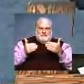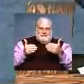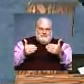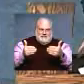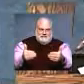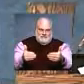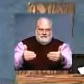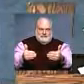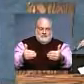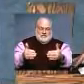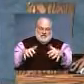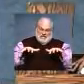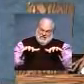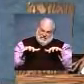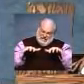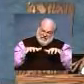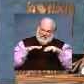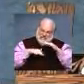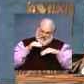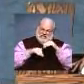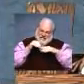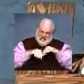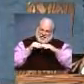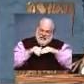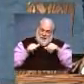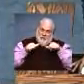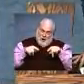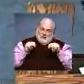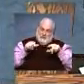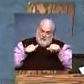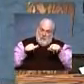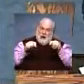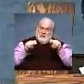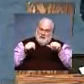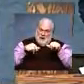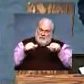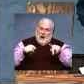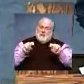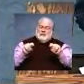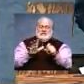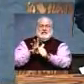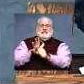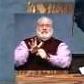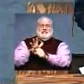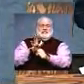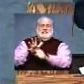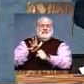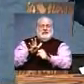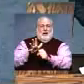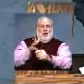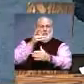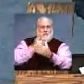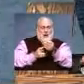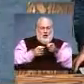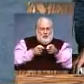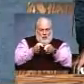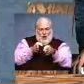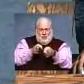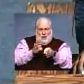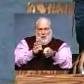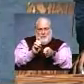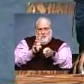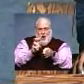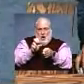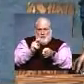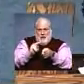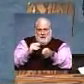robust building and construction on Bowman Road and Canis, both of roads which affect greatly of many, many